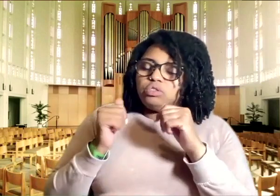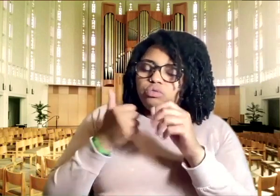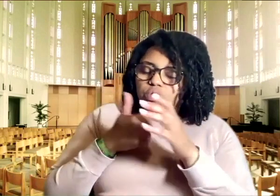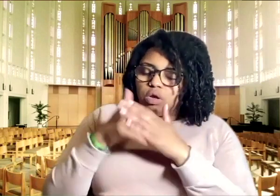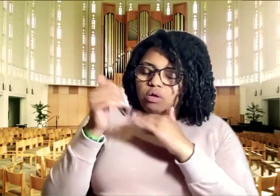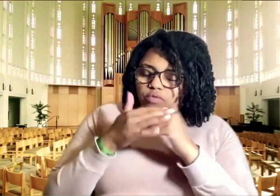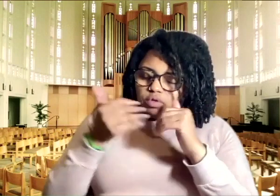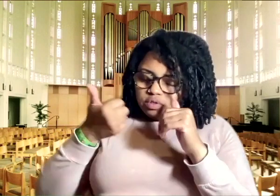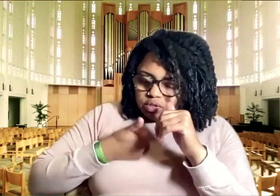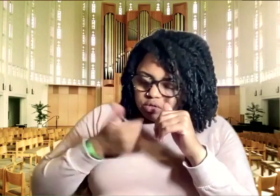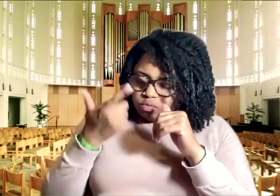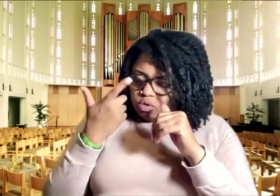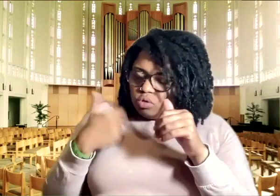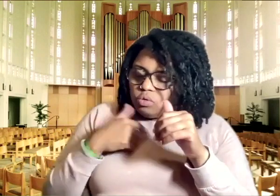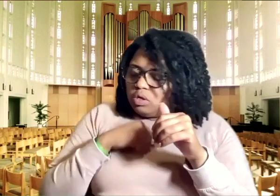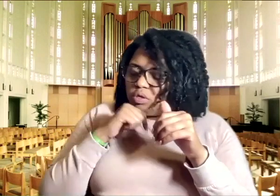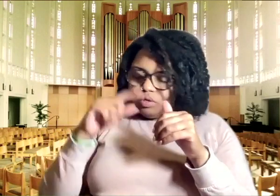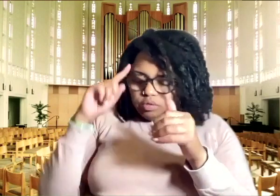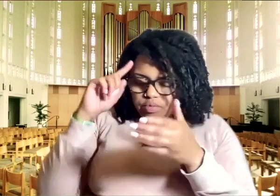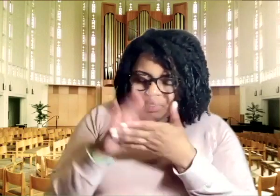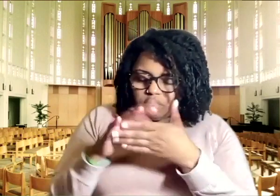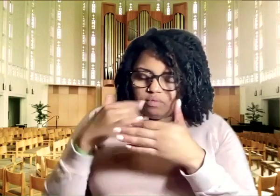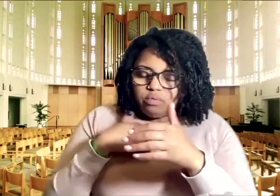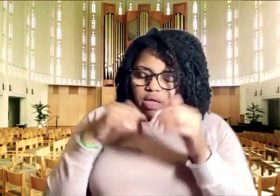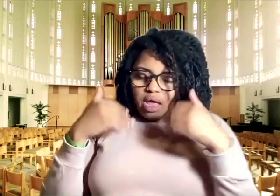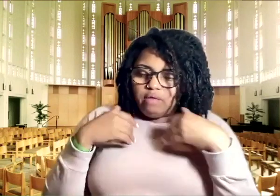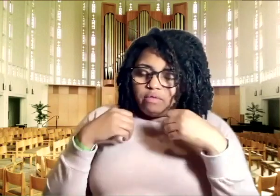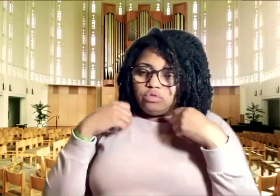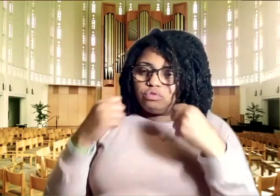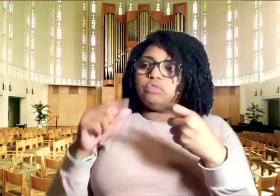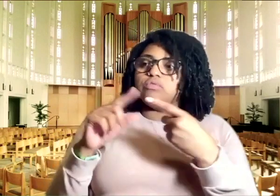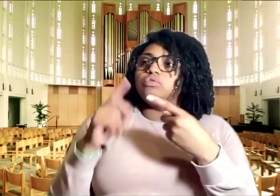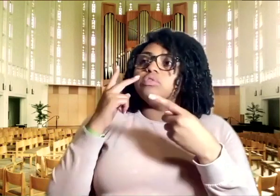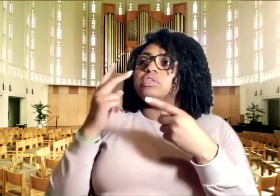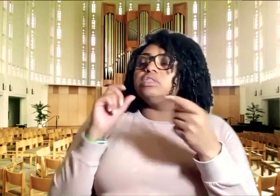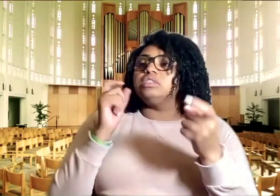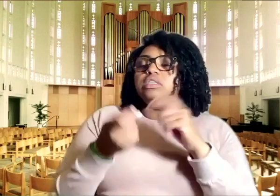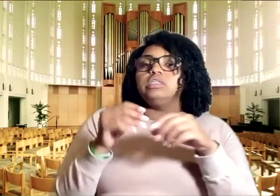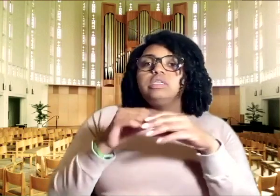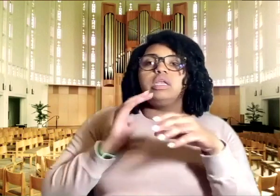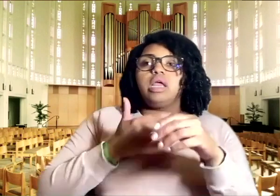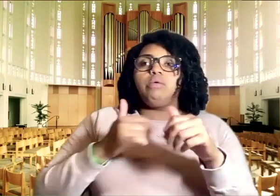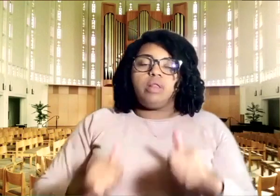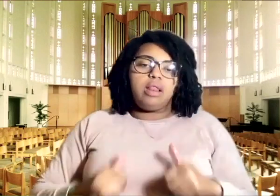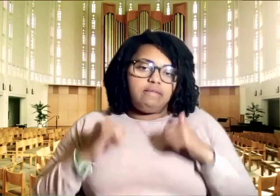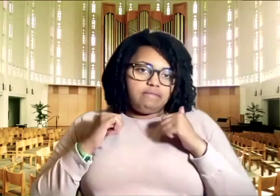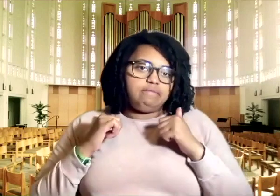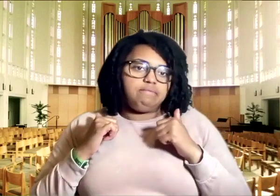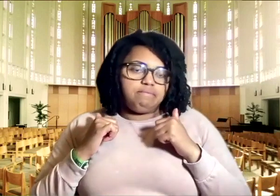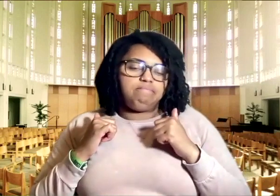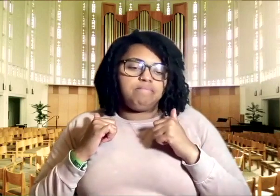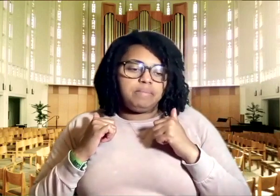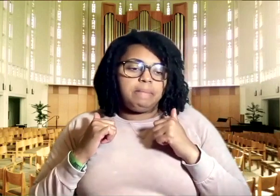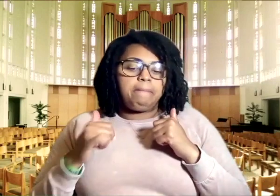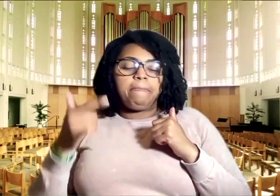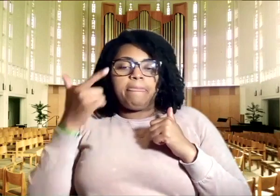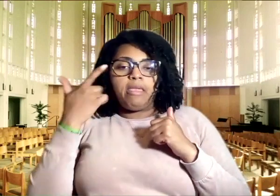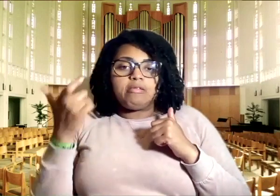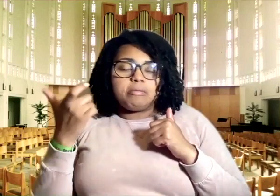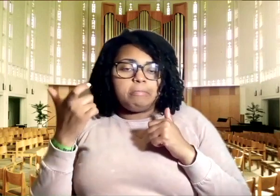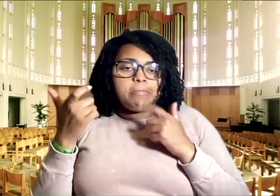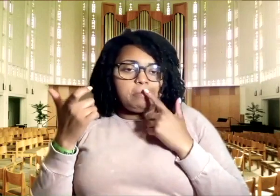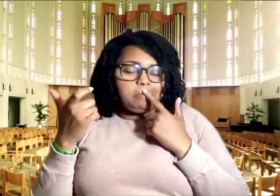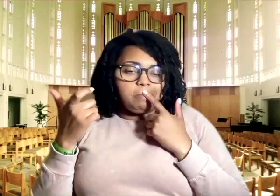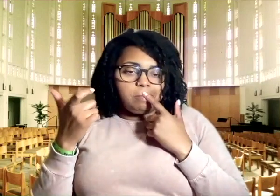don't believe we have the strength to see change in our lifetime. Because to everything there